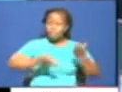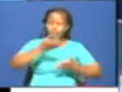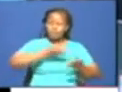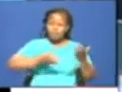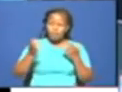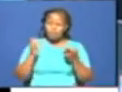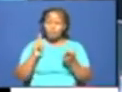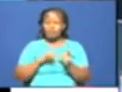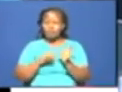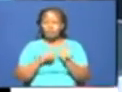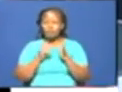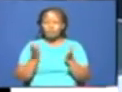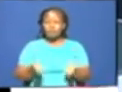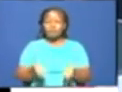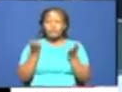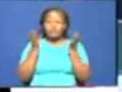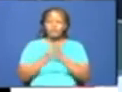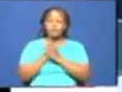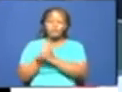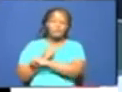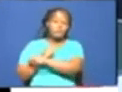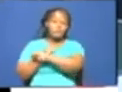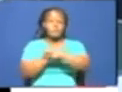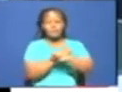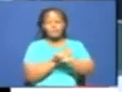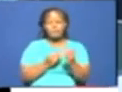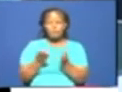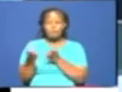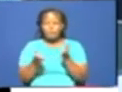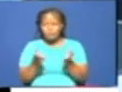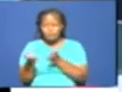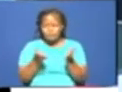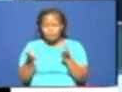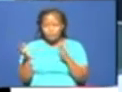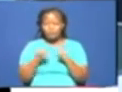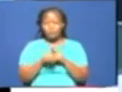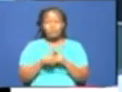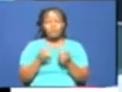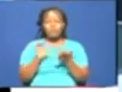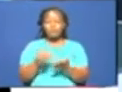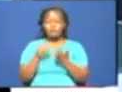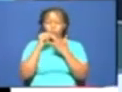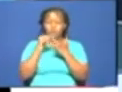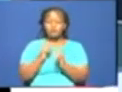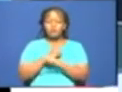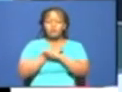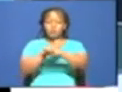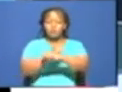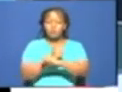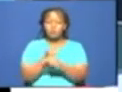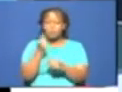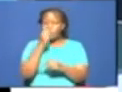promotion and protection of businesses, and particularly protection of private property.